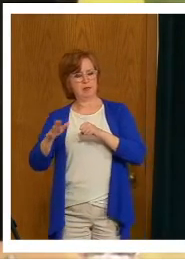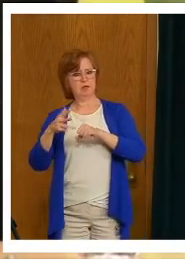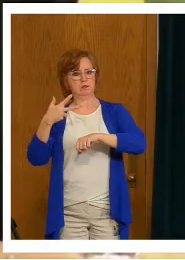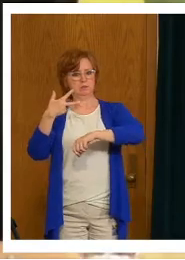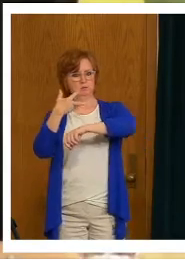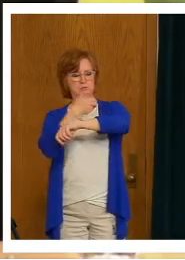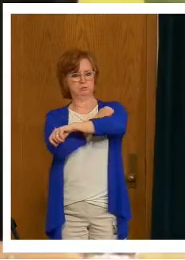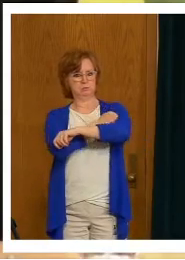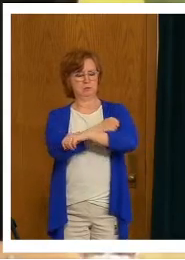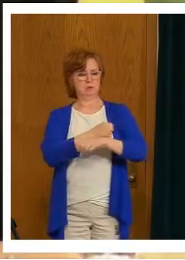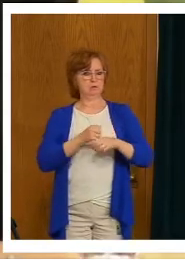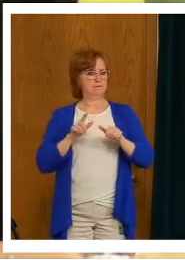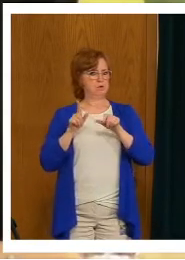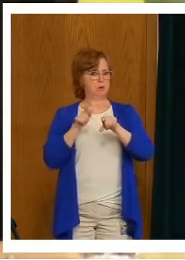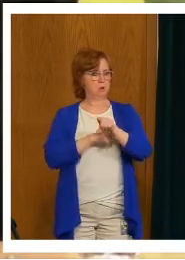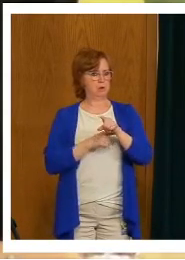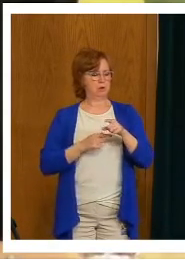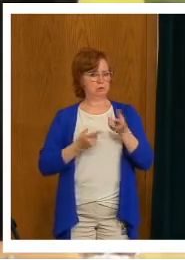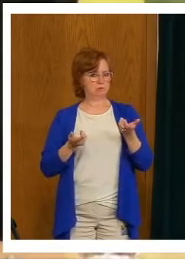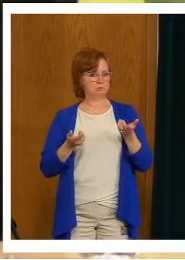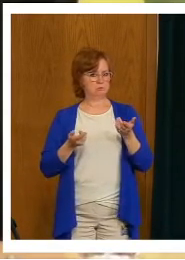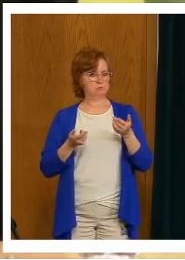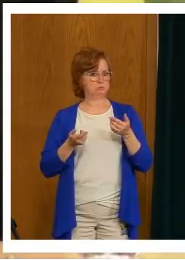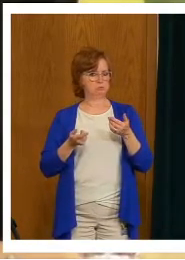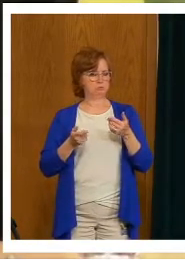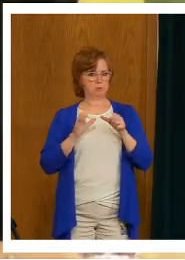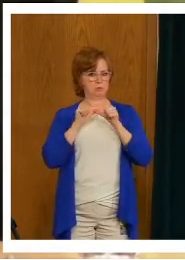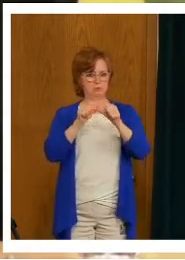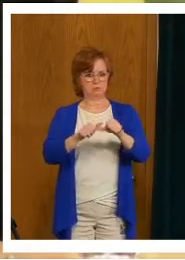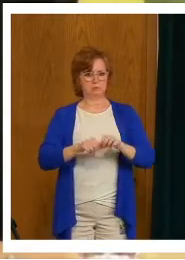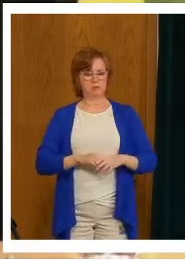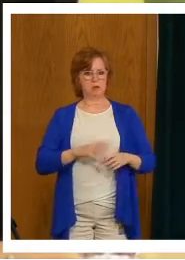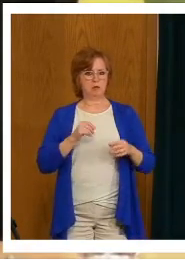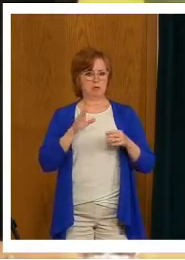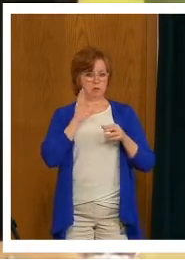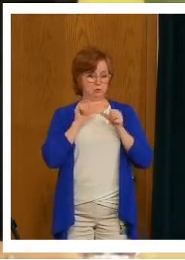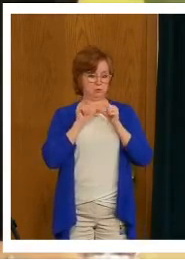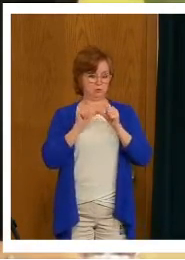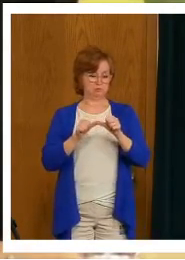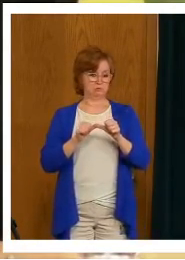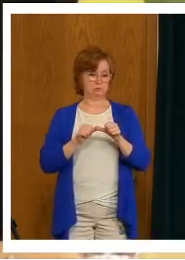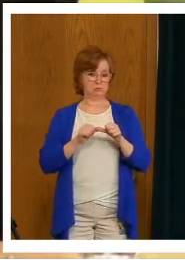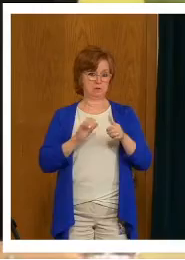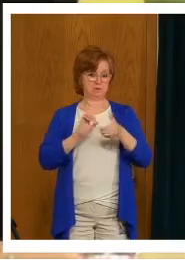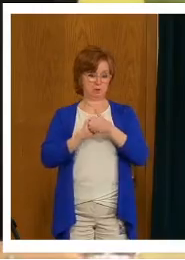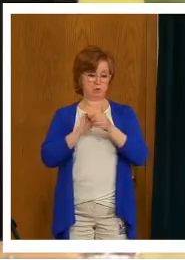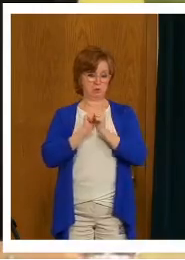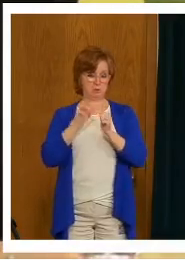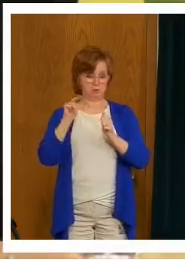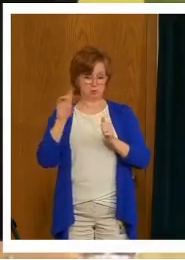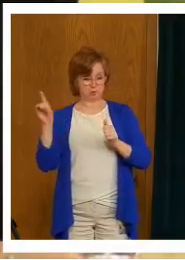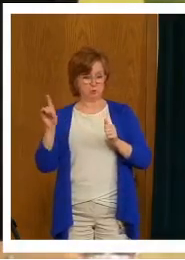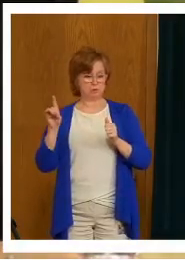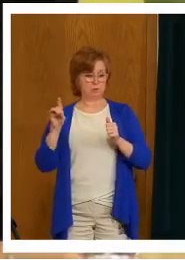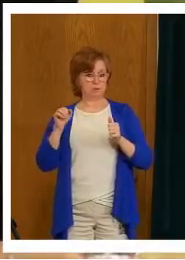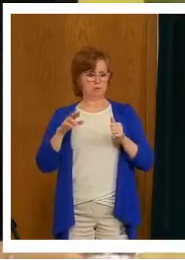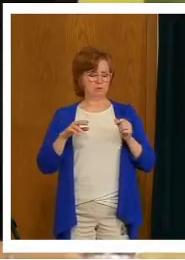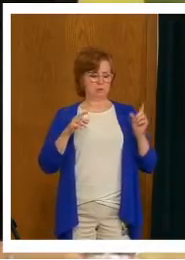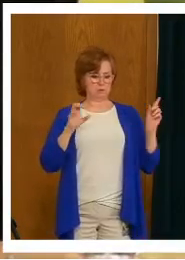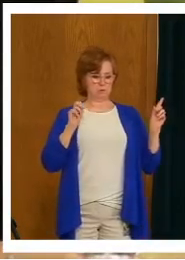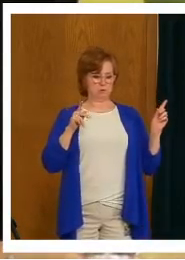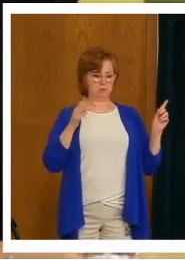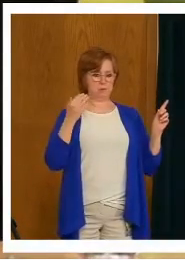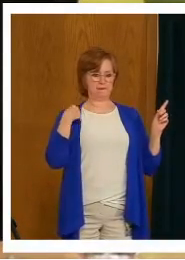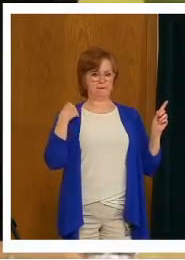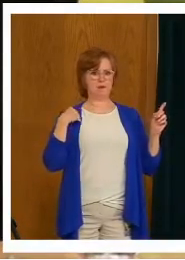lasting for, and whether there are any other potential partnerships in the works? I just very quickly, and I believe there's some information in